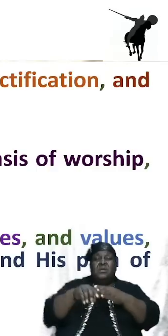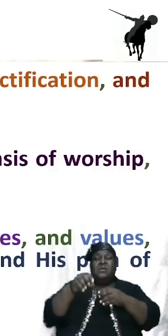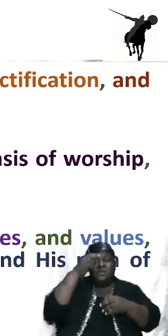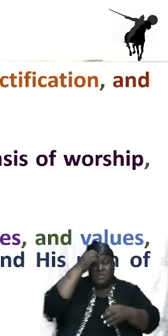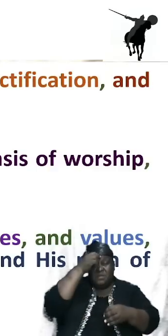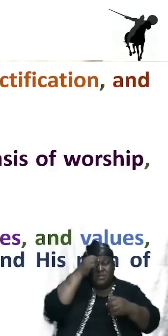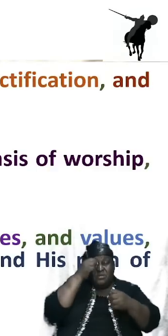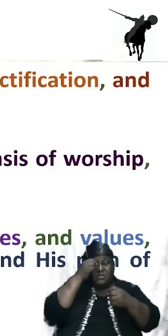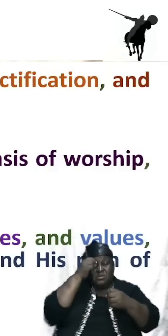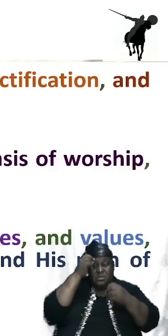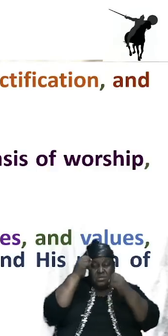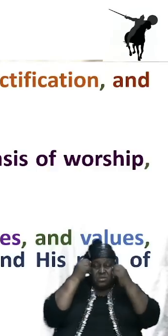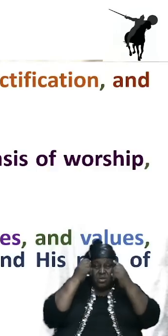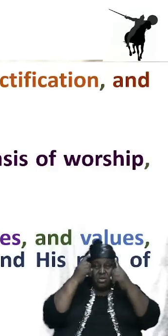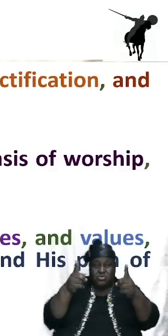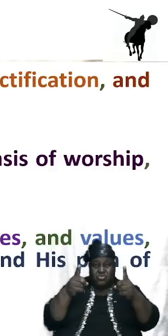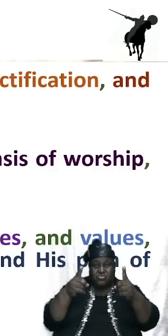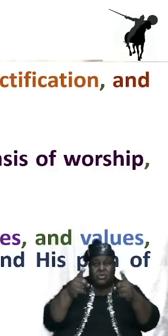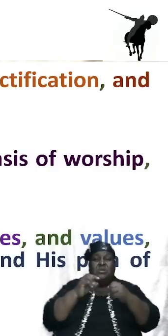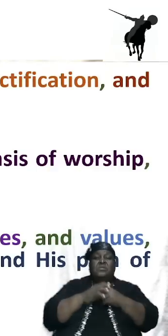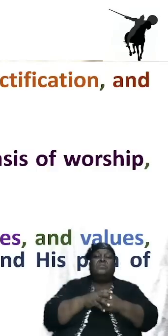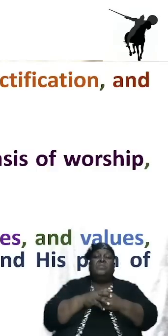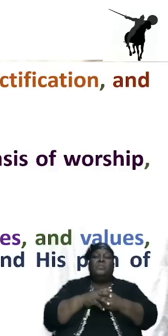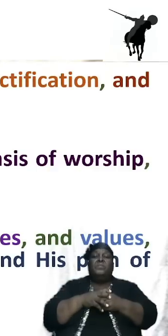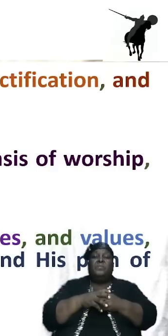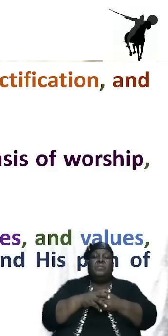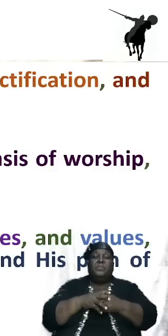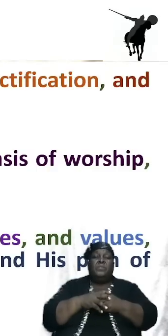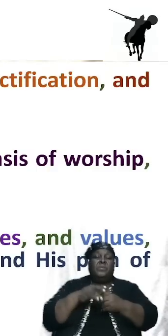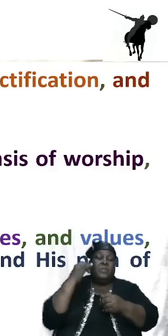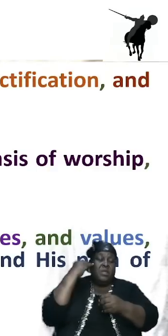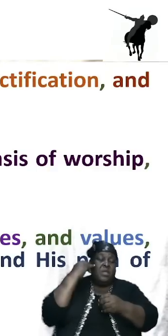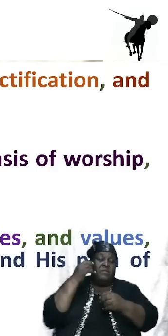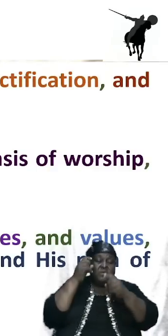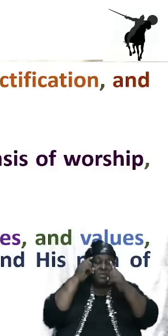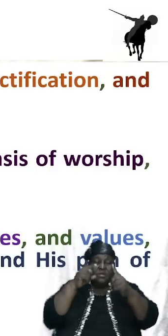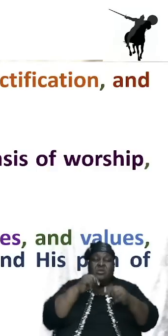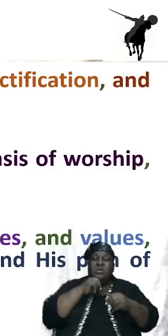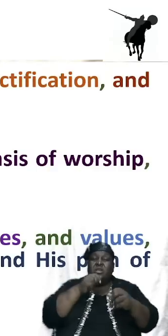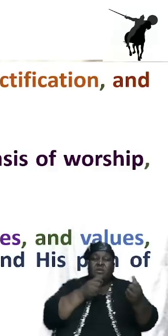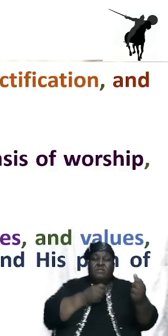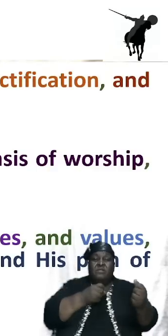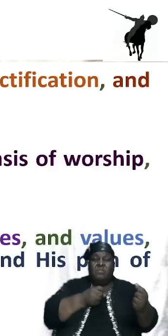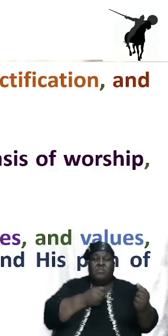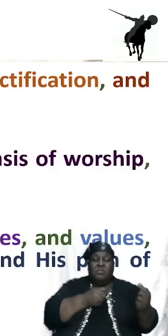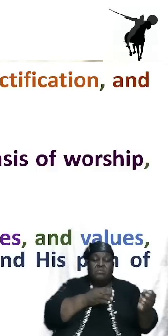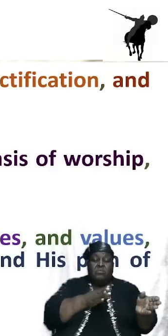not sown, you're going to realize that you're going to be shifting to the left and shifting to the right.